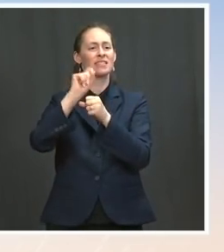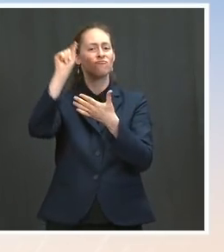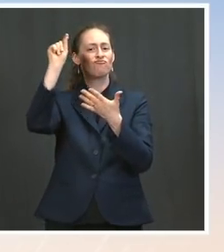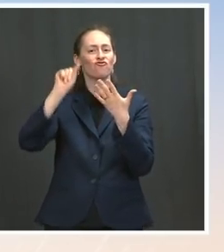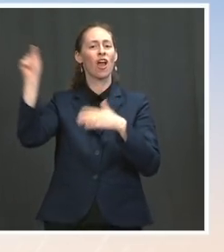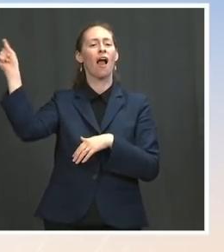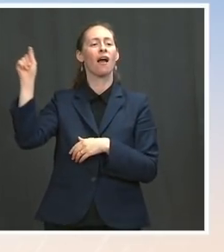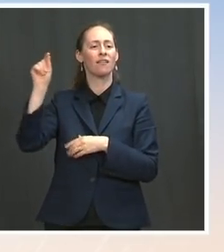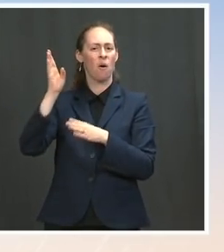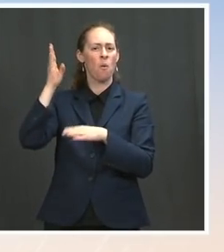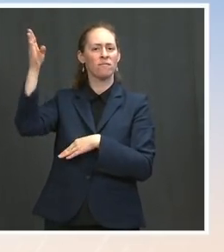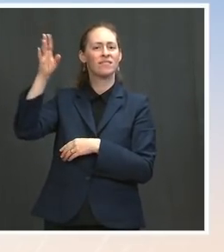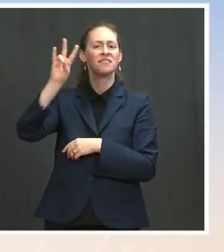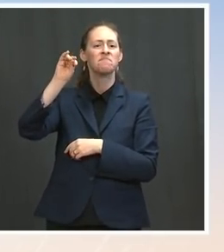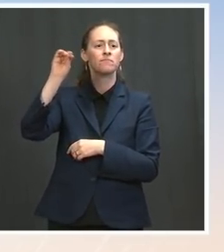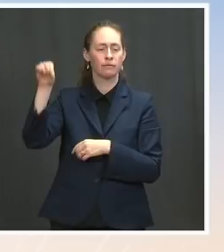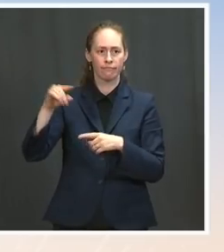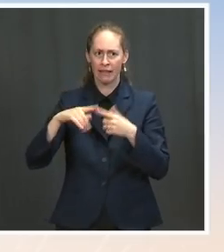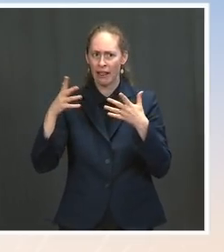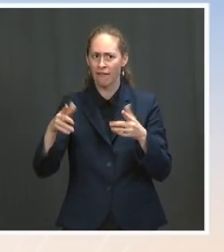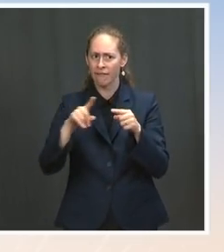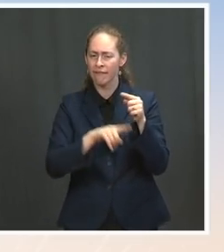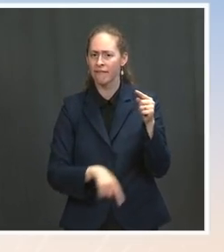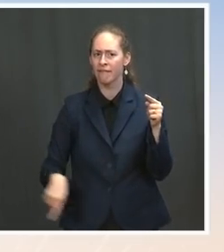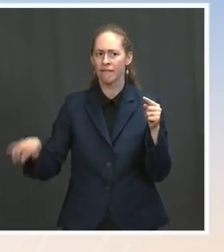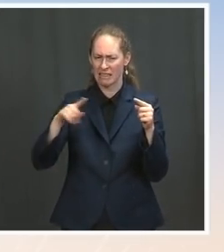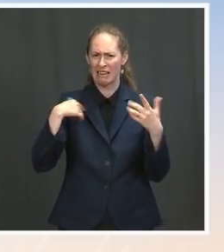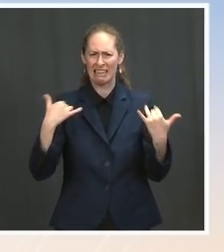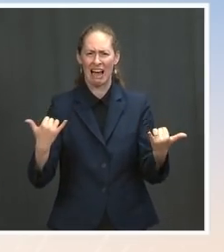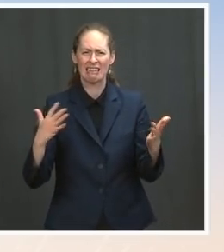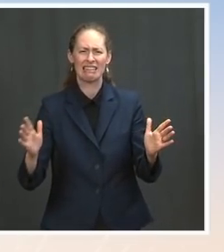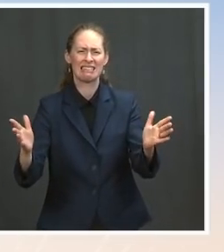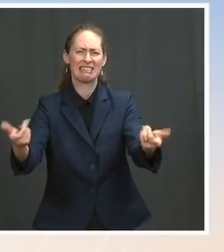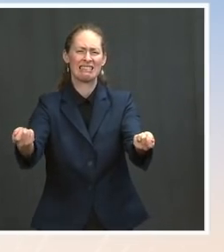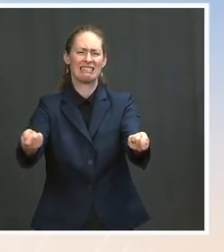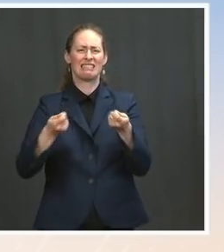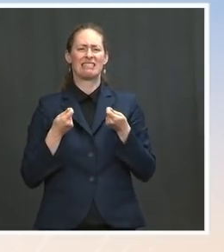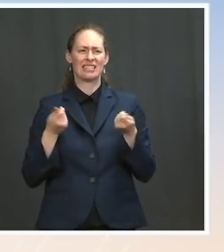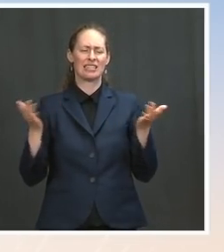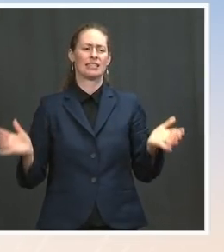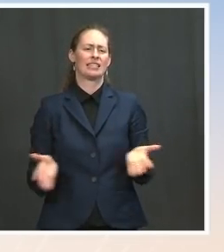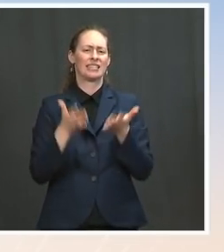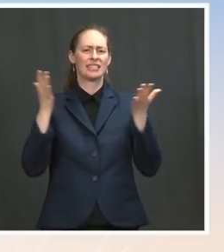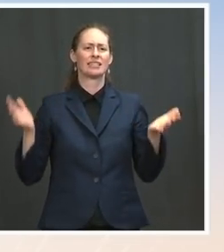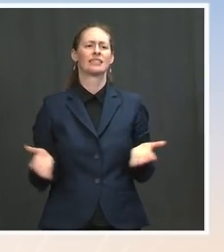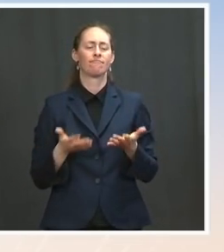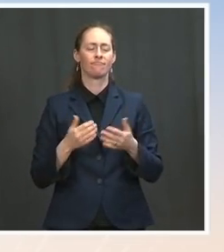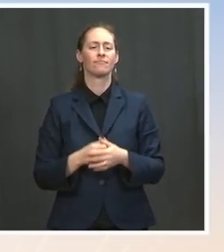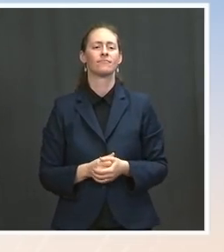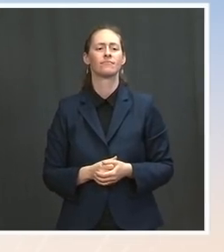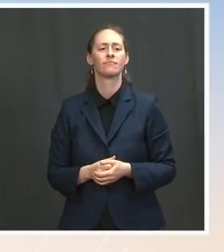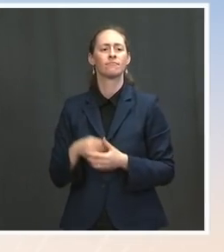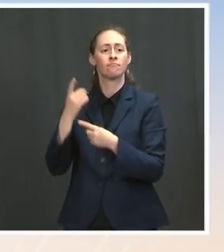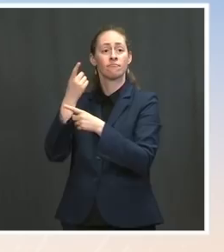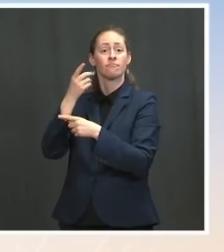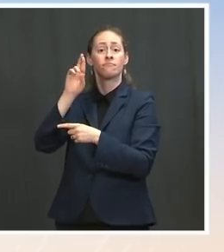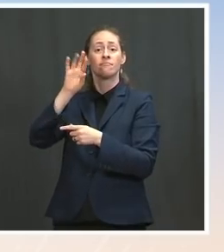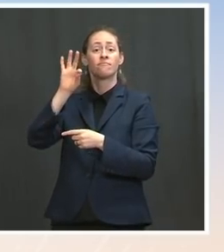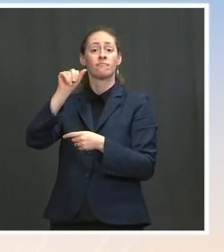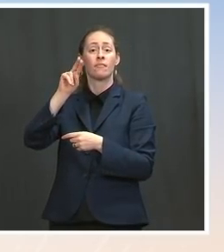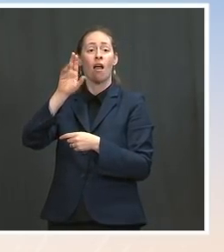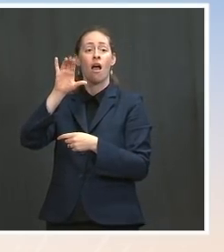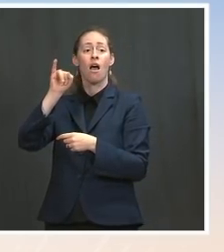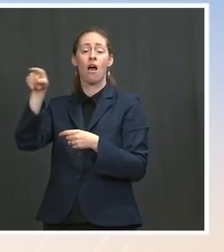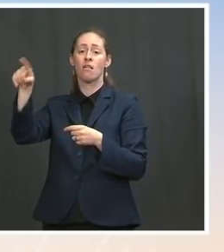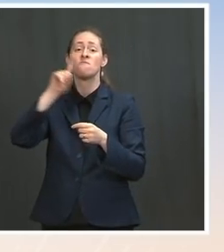initiative over the next month. But what Dr. Fauci and other medical experts have conveyed is that it's really going to be up to local communities and